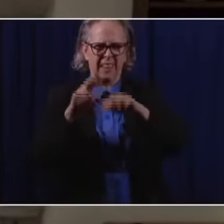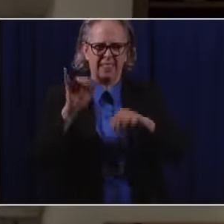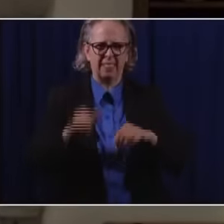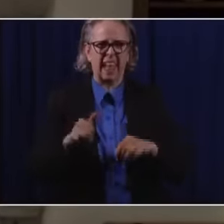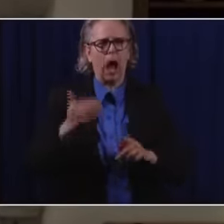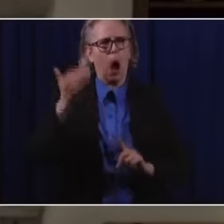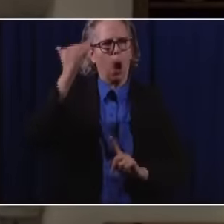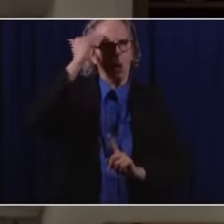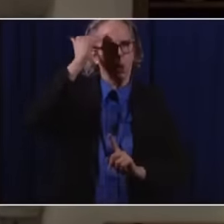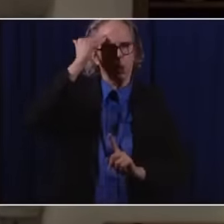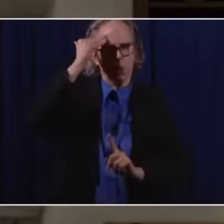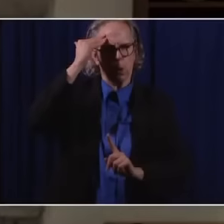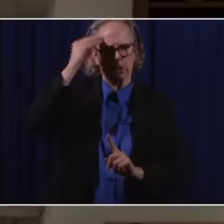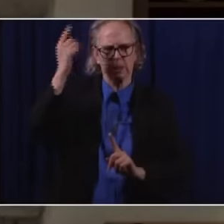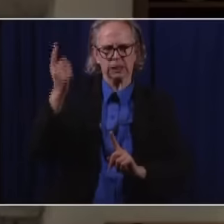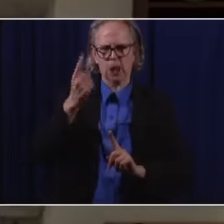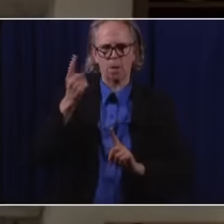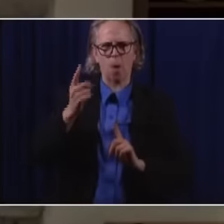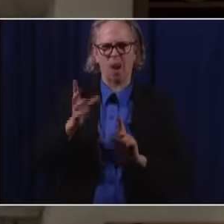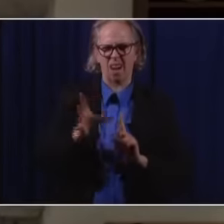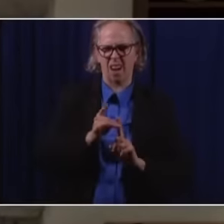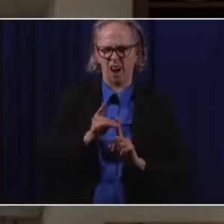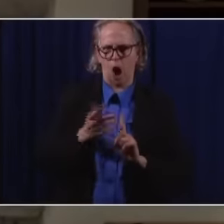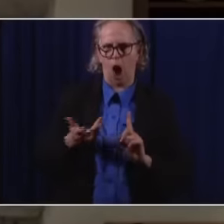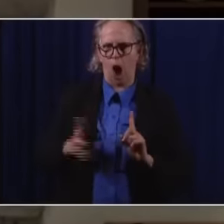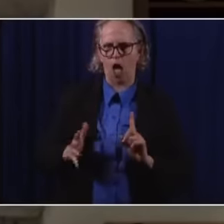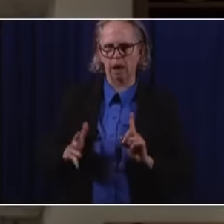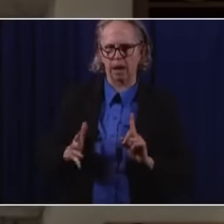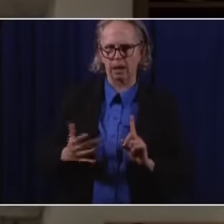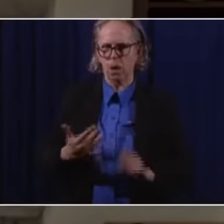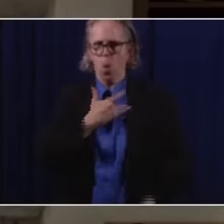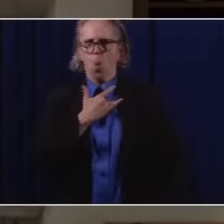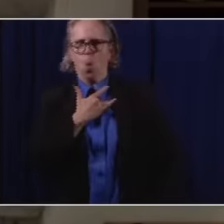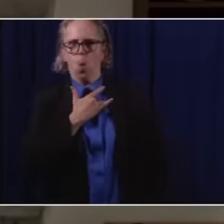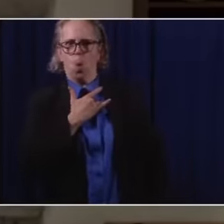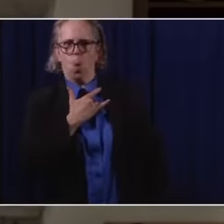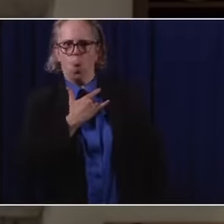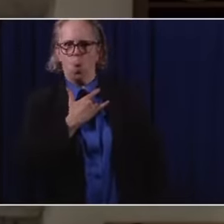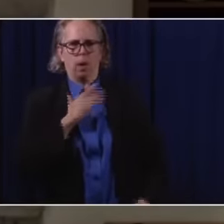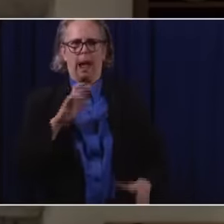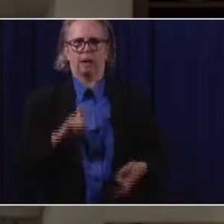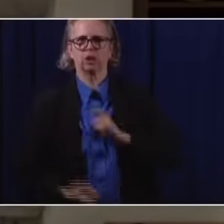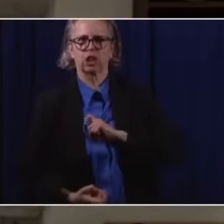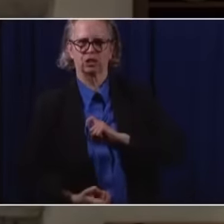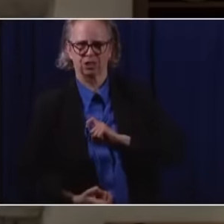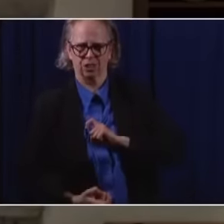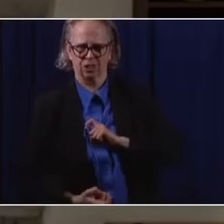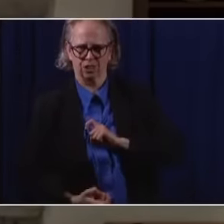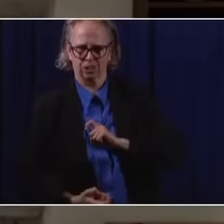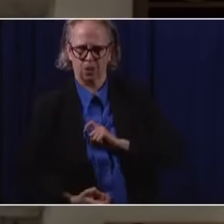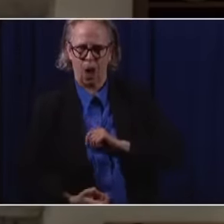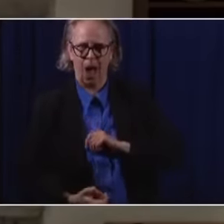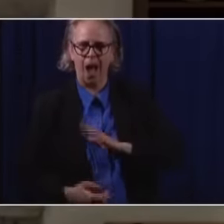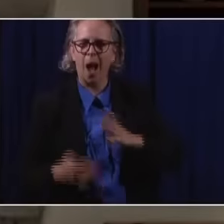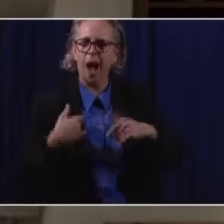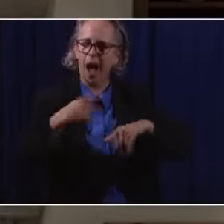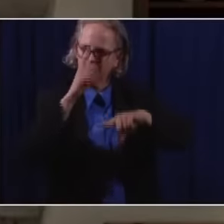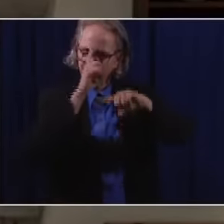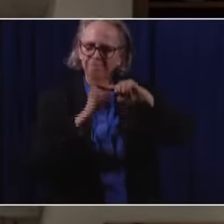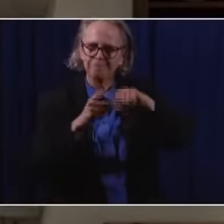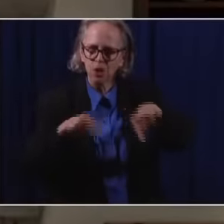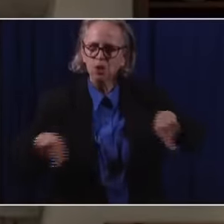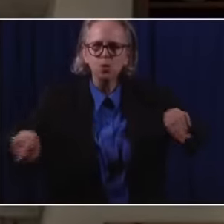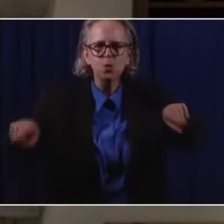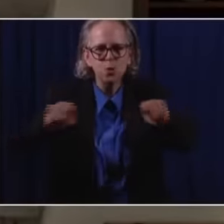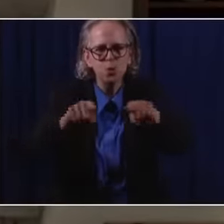it. They're changing what they're doing. So I'm optimistic. It is within our capacity to change